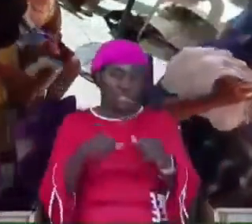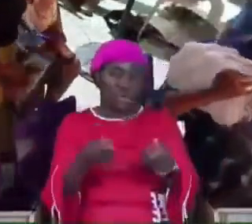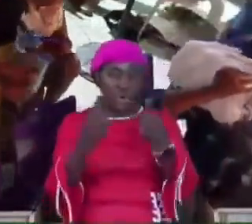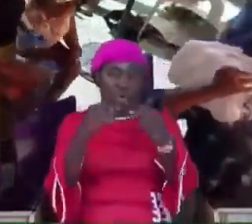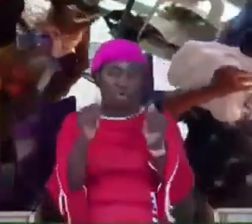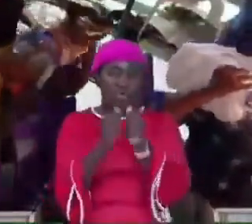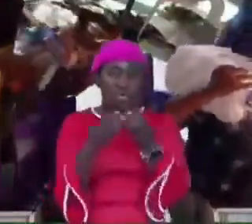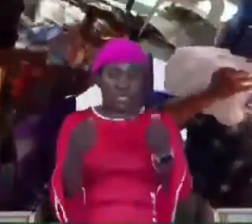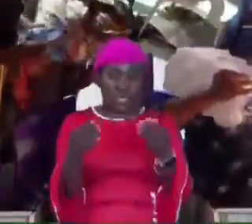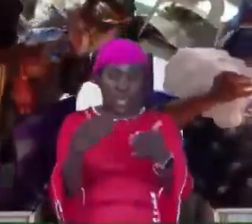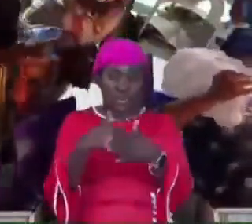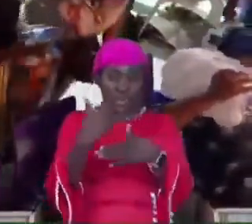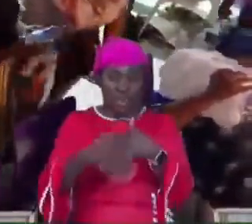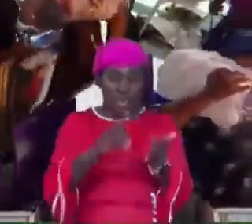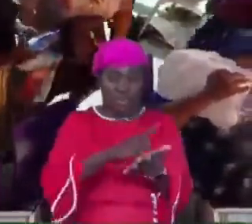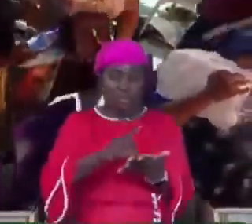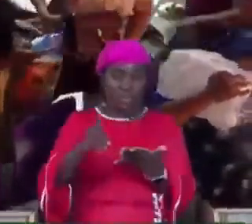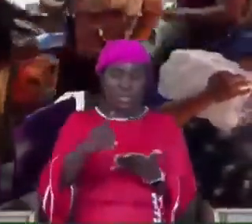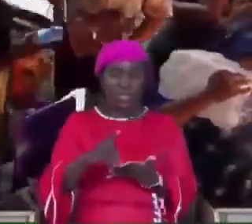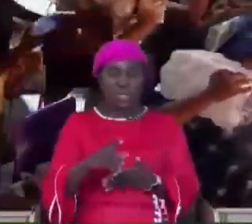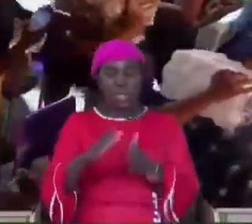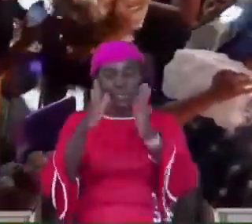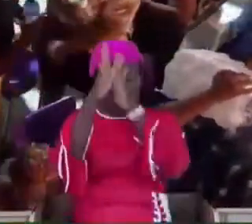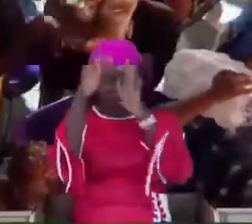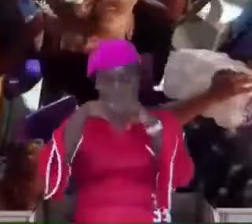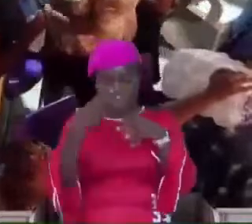Father, in the name of Jesus.